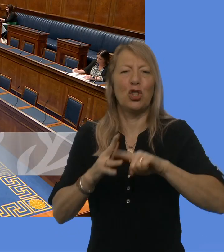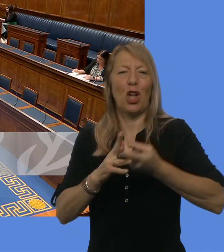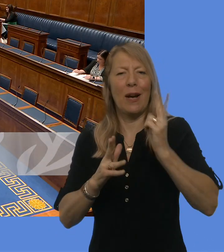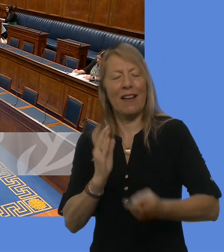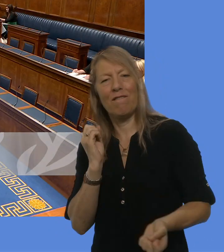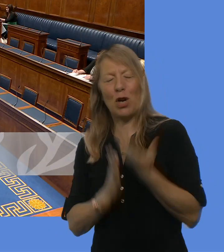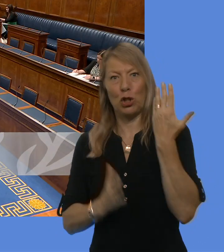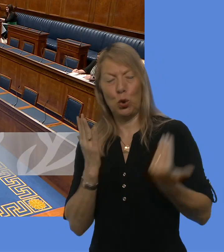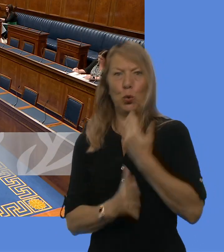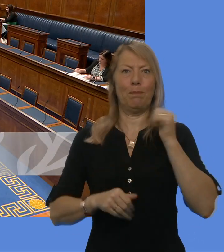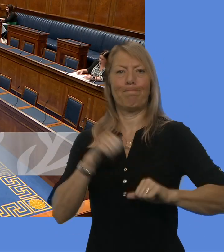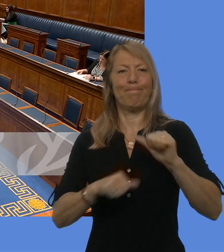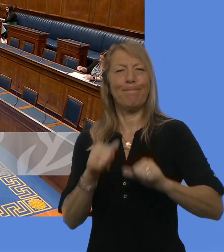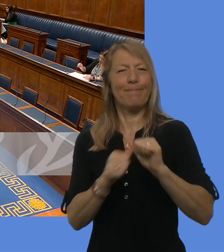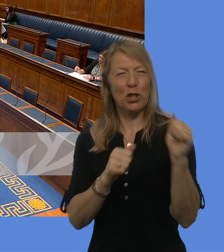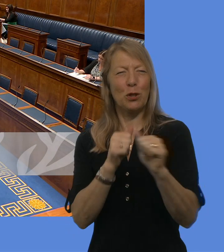Minister.